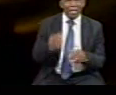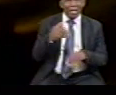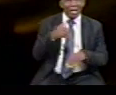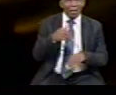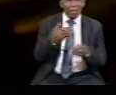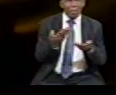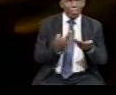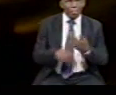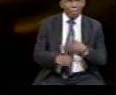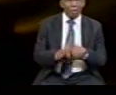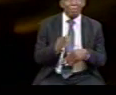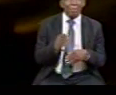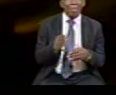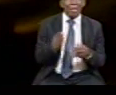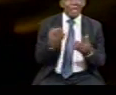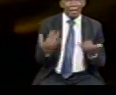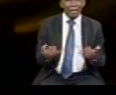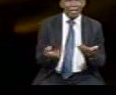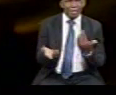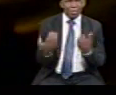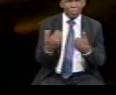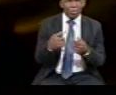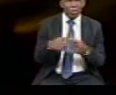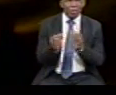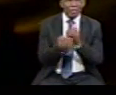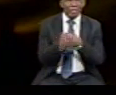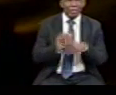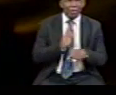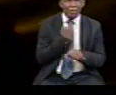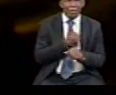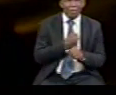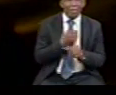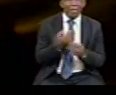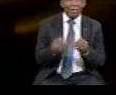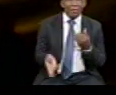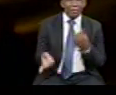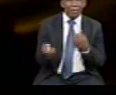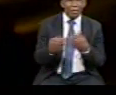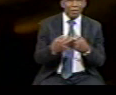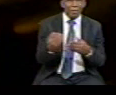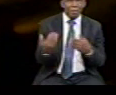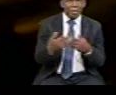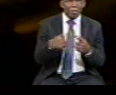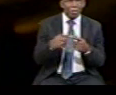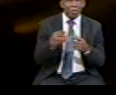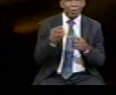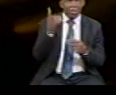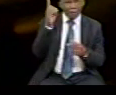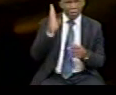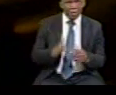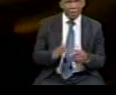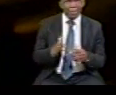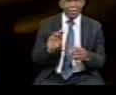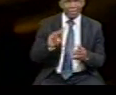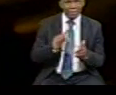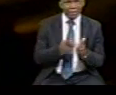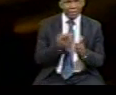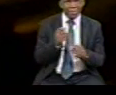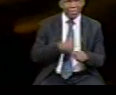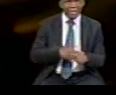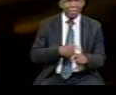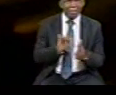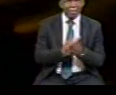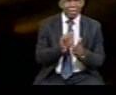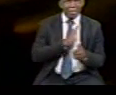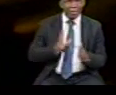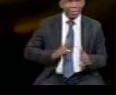world unto himself and unto the Lord. But the second time that Christ will be coming, he will not be coming